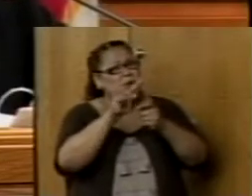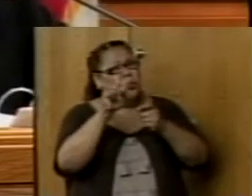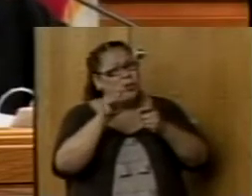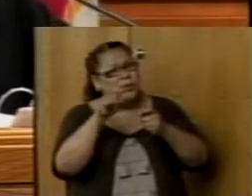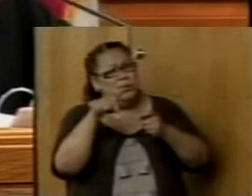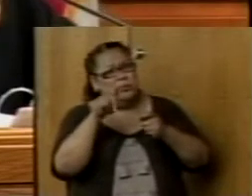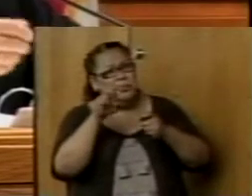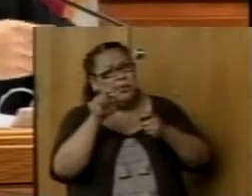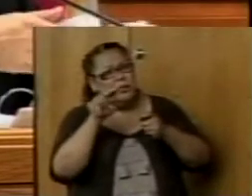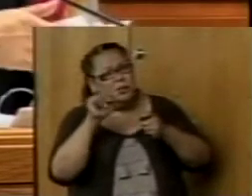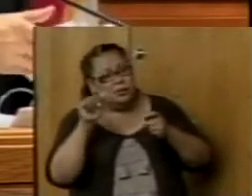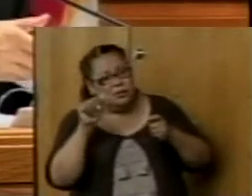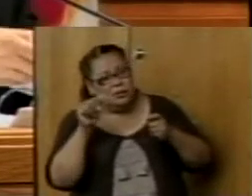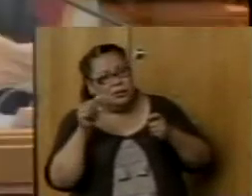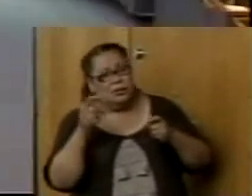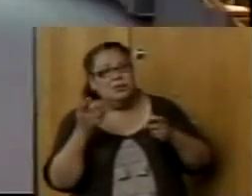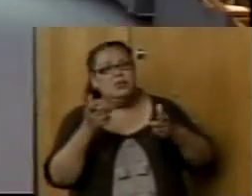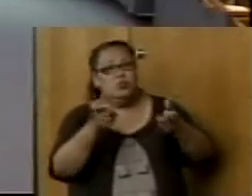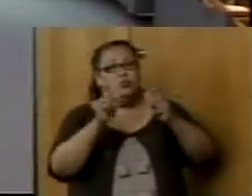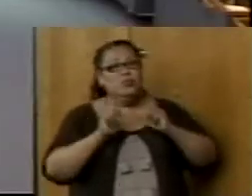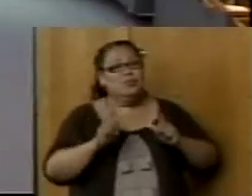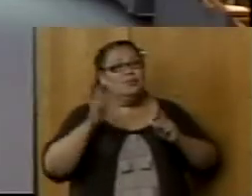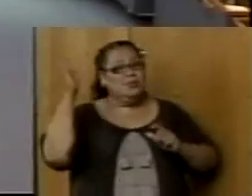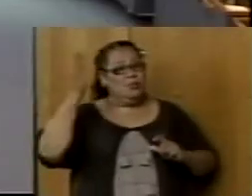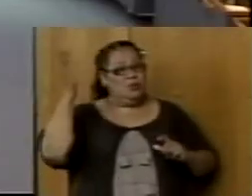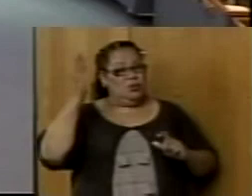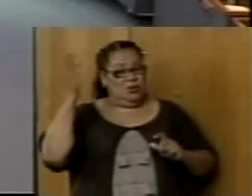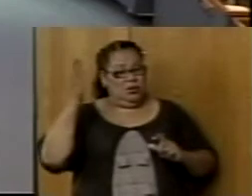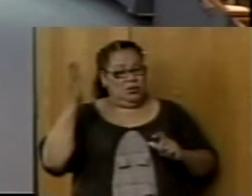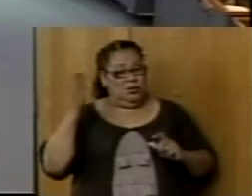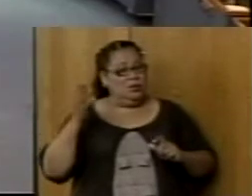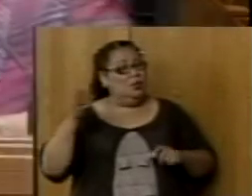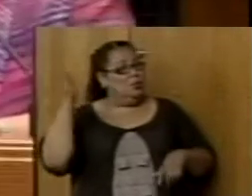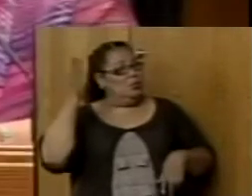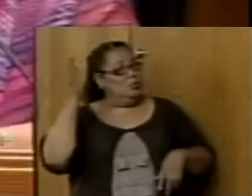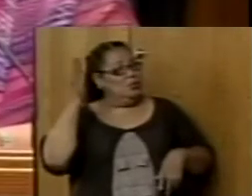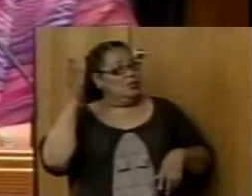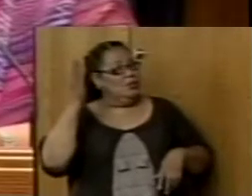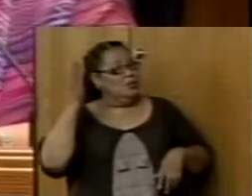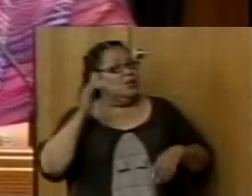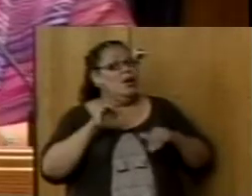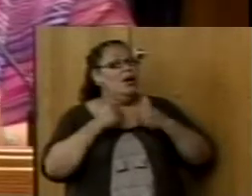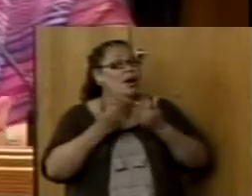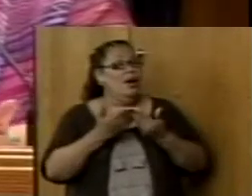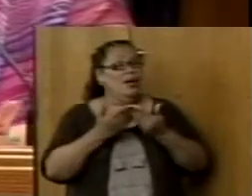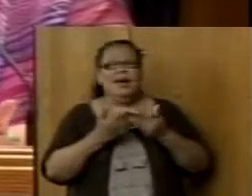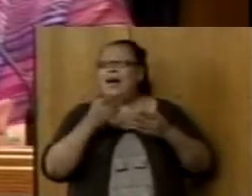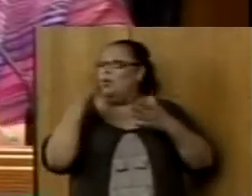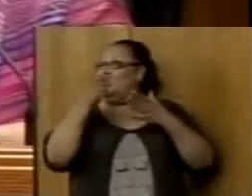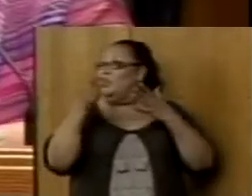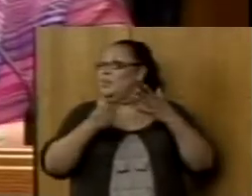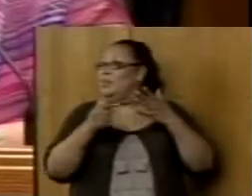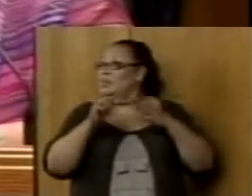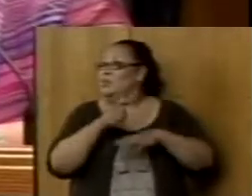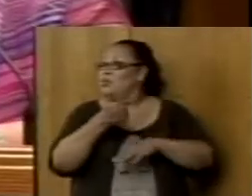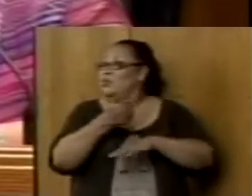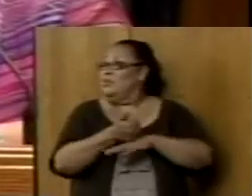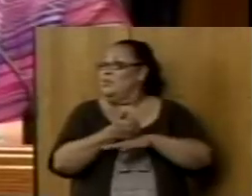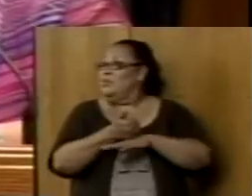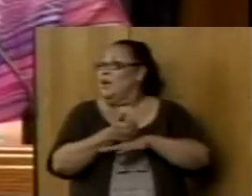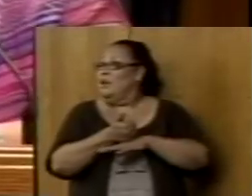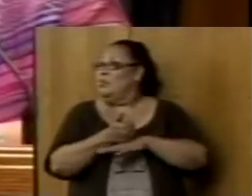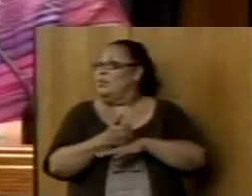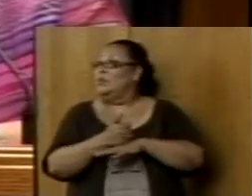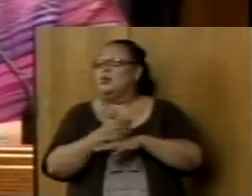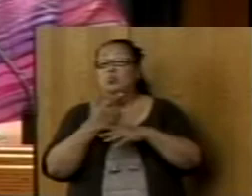that. Yes, just so they could give us a presentation, and that's why I put presentation, on how these things are established and what